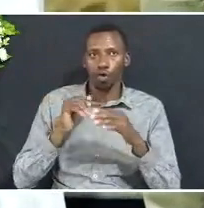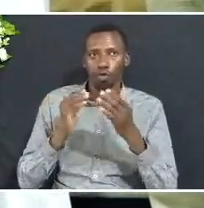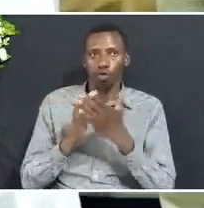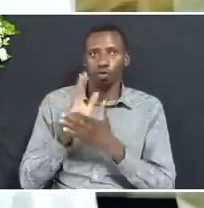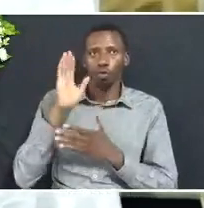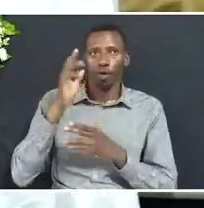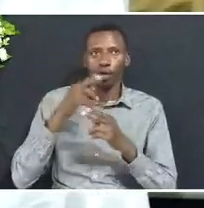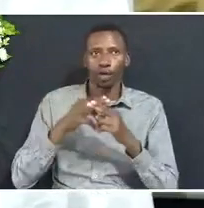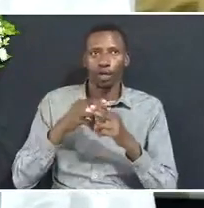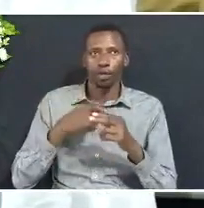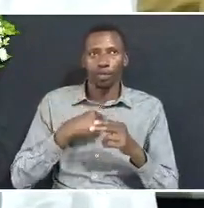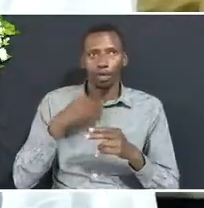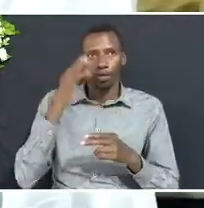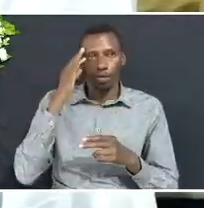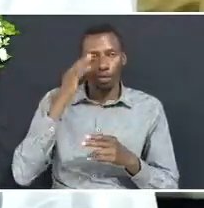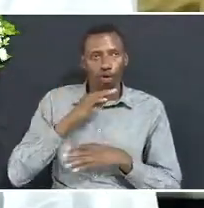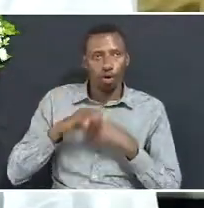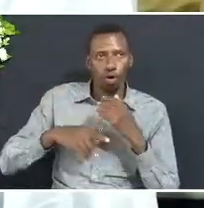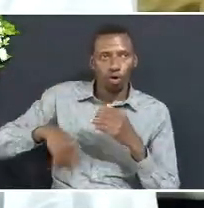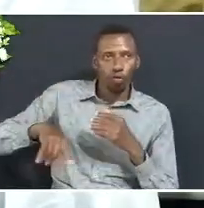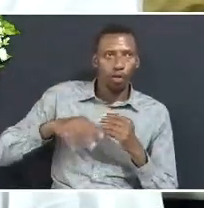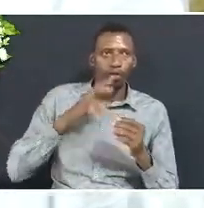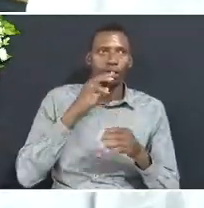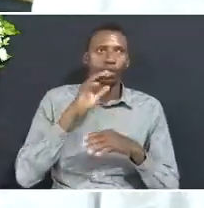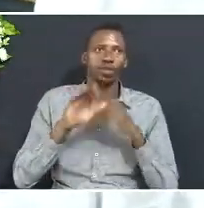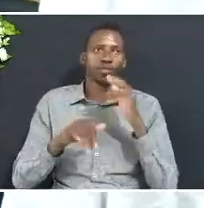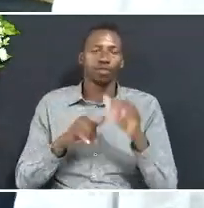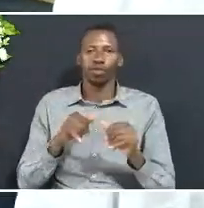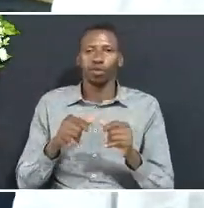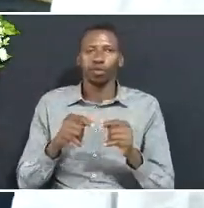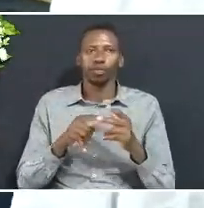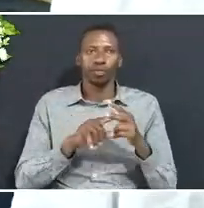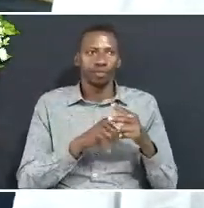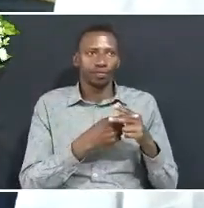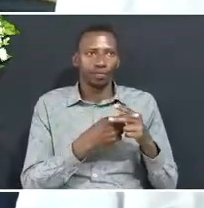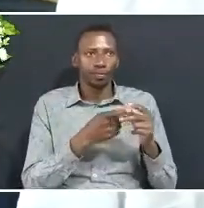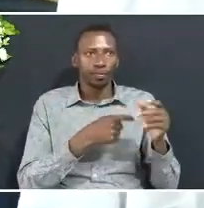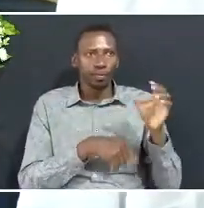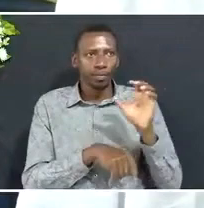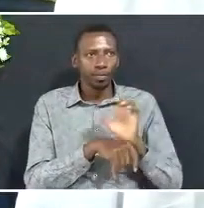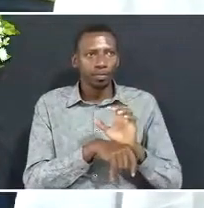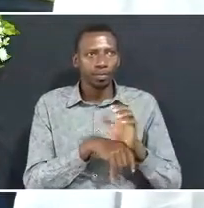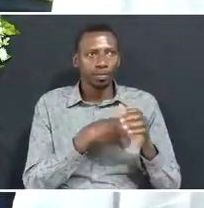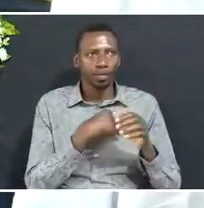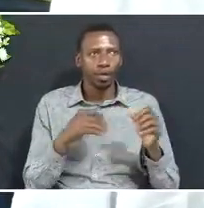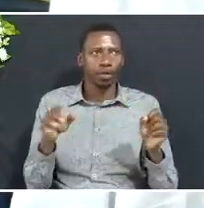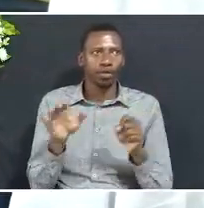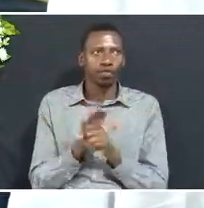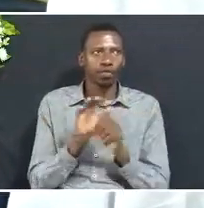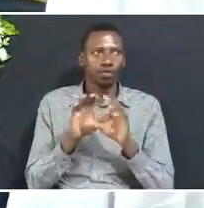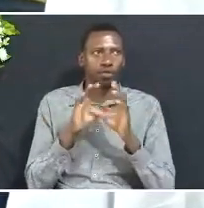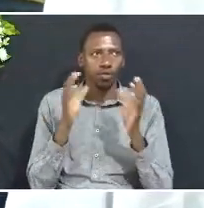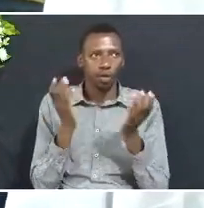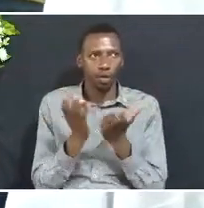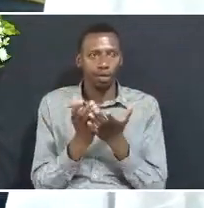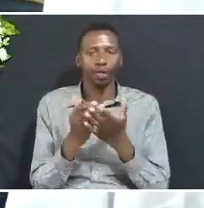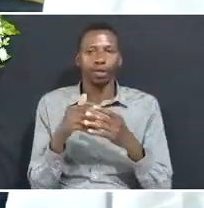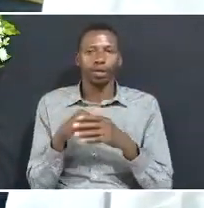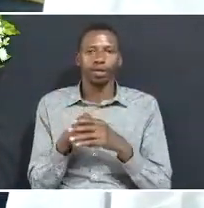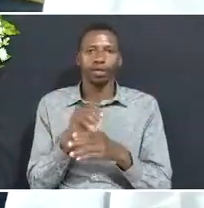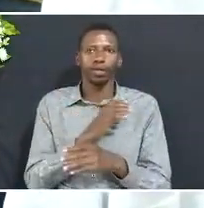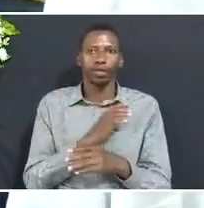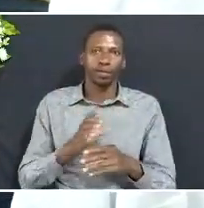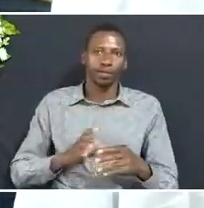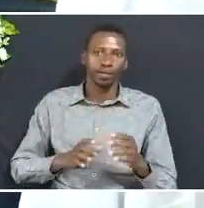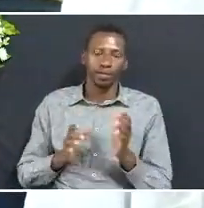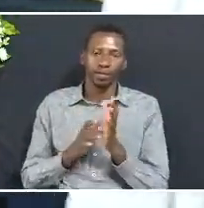have been called, all of us, beginning from the church and the entire world in Christ Jesus, our